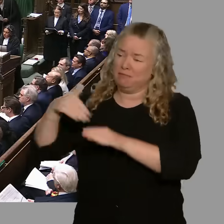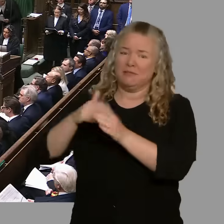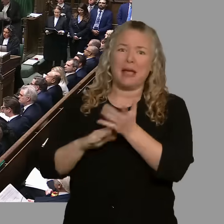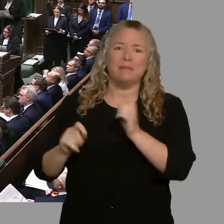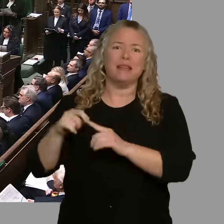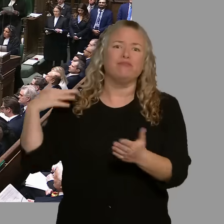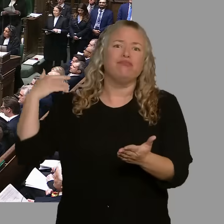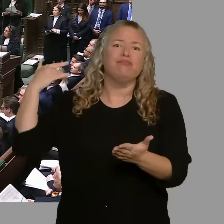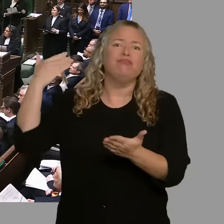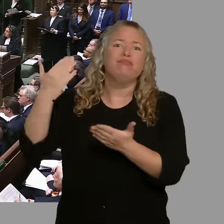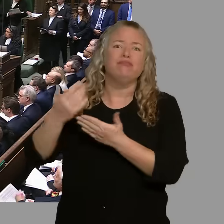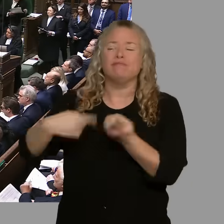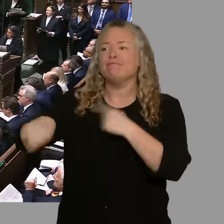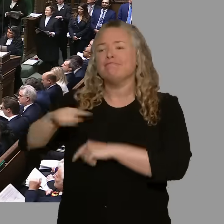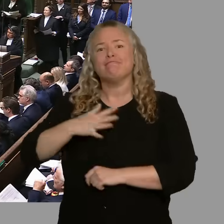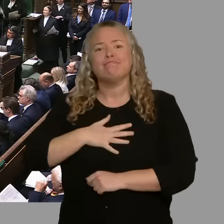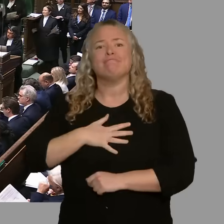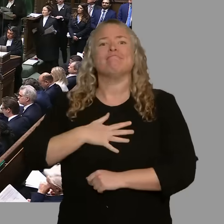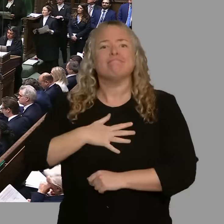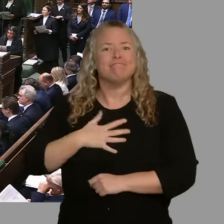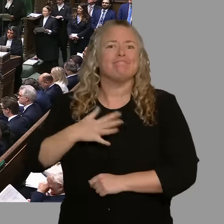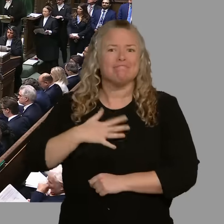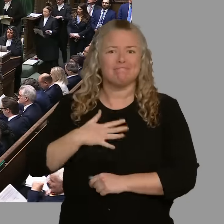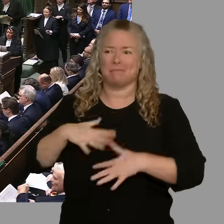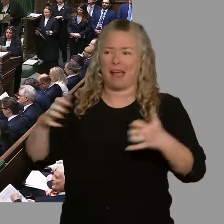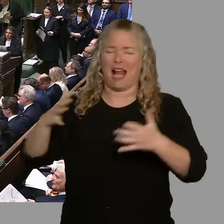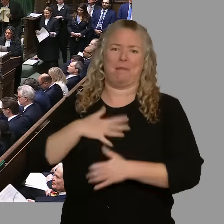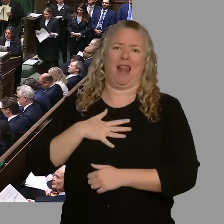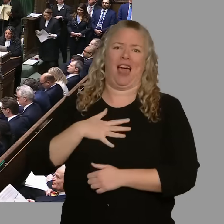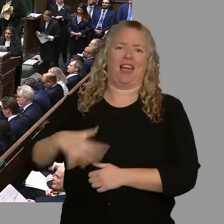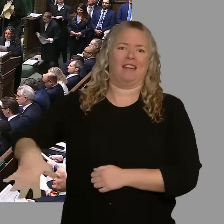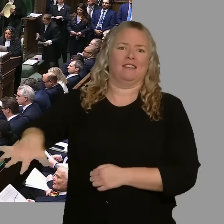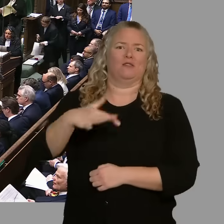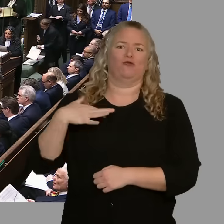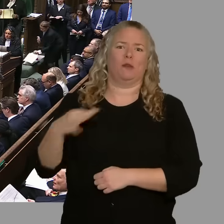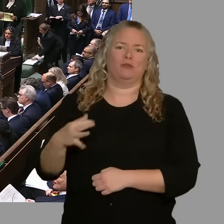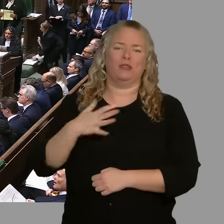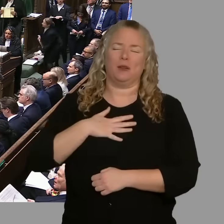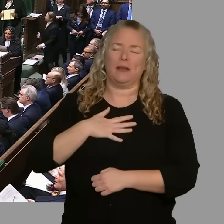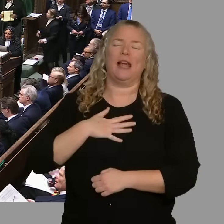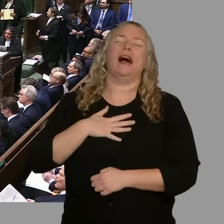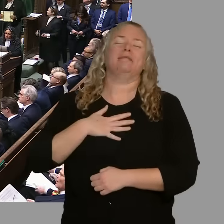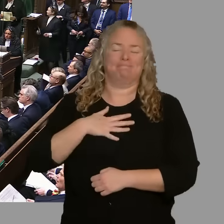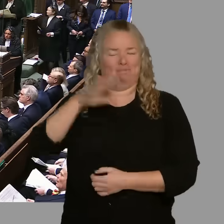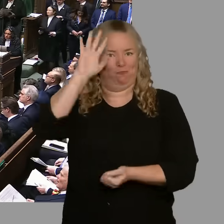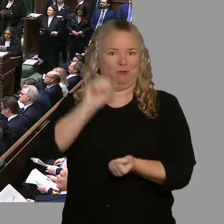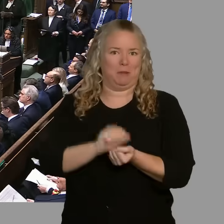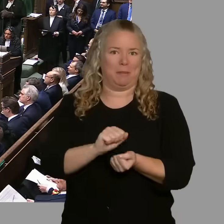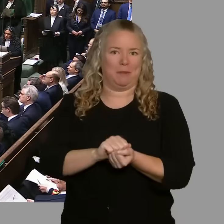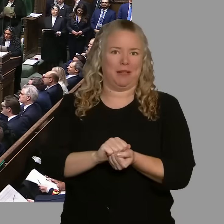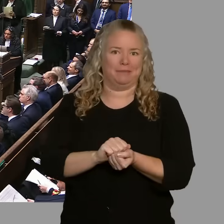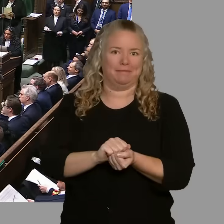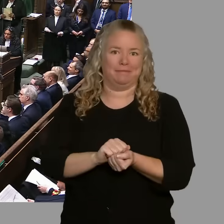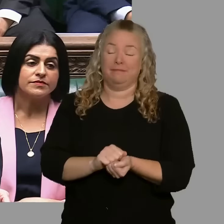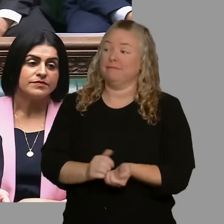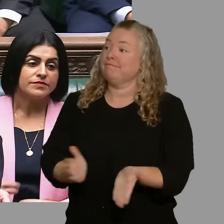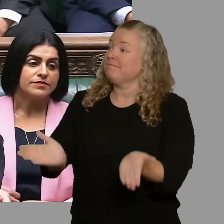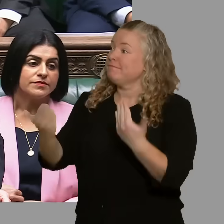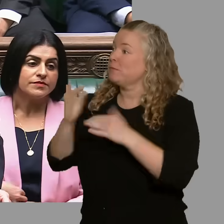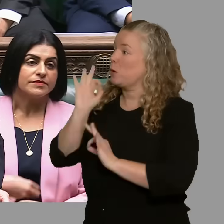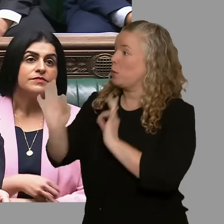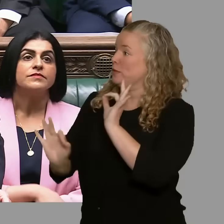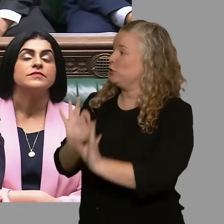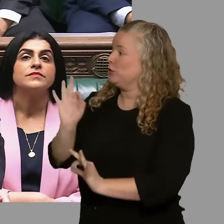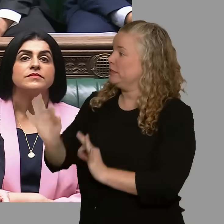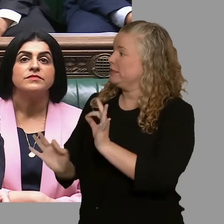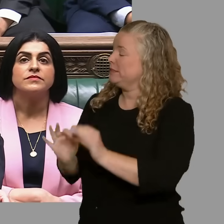Rutland. Question number 1, Mr. Speaker. Prime Minister. Thank you, Mr. Speaker. As you've